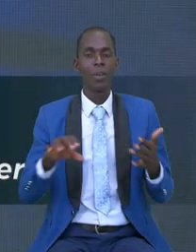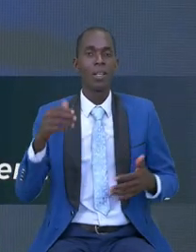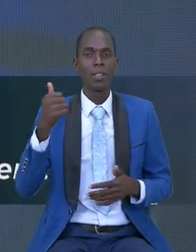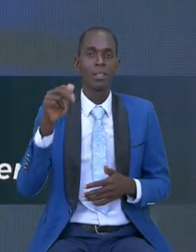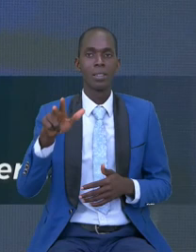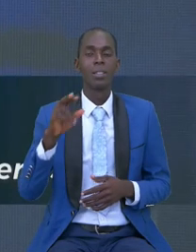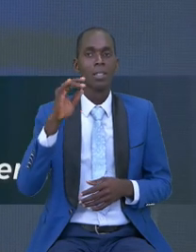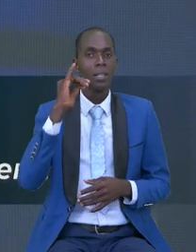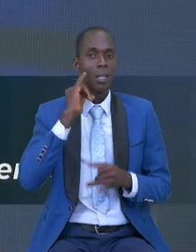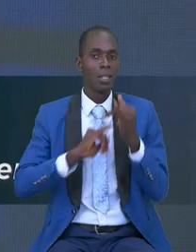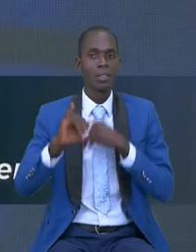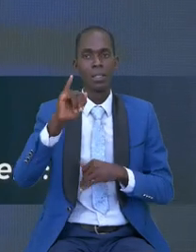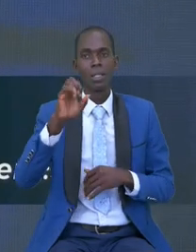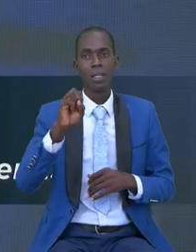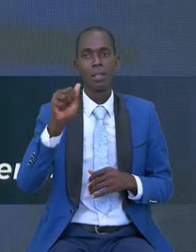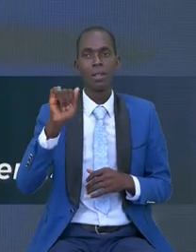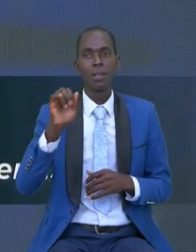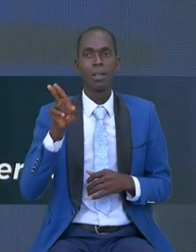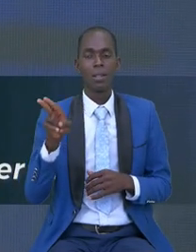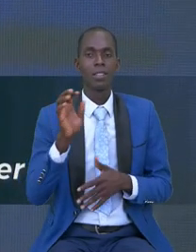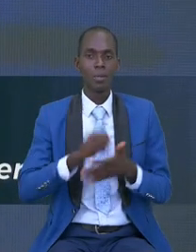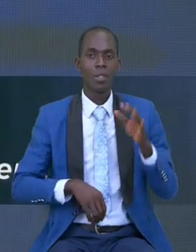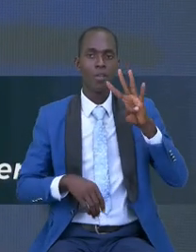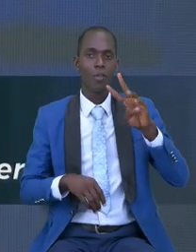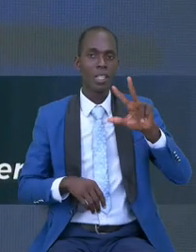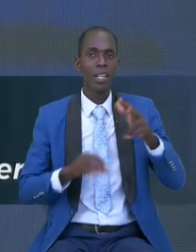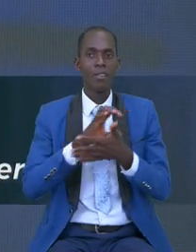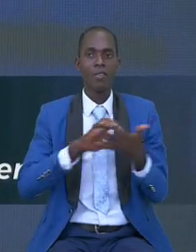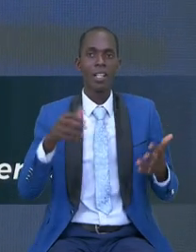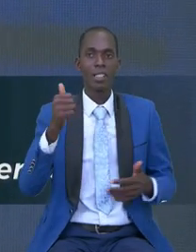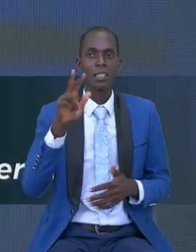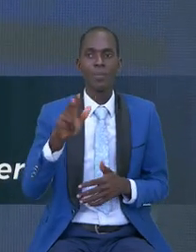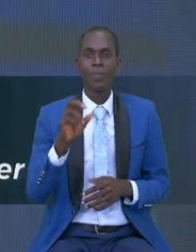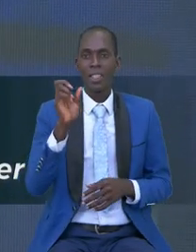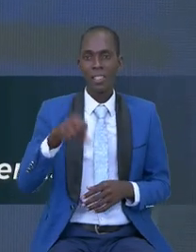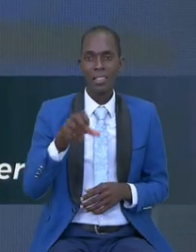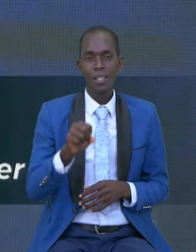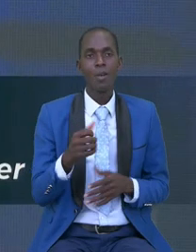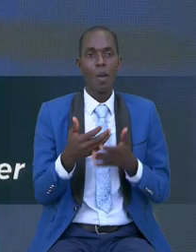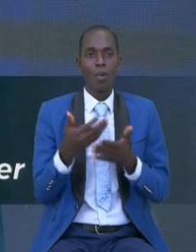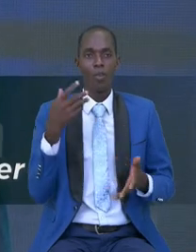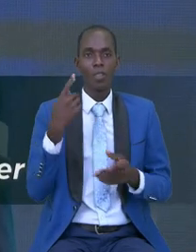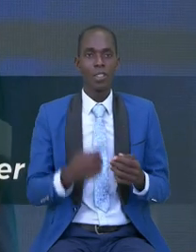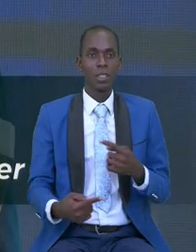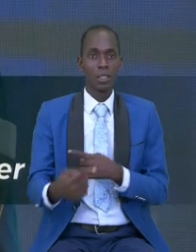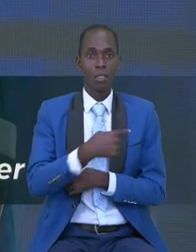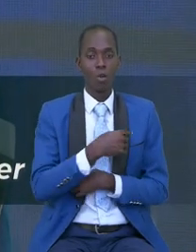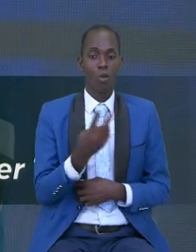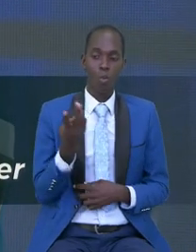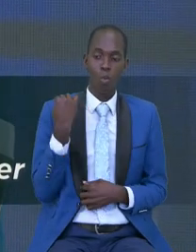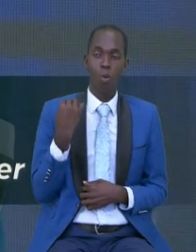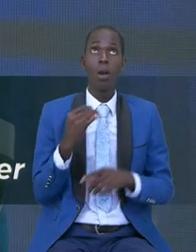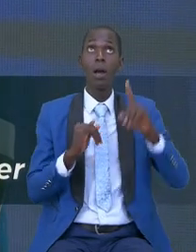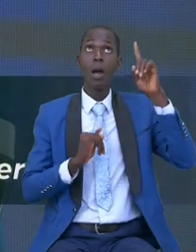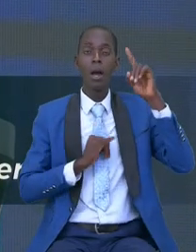Isaiah chapter 43. Verse 13, yea, before the day was, I